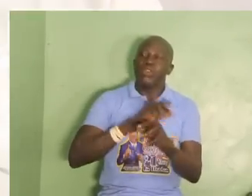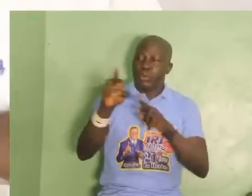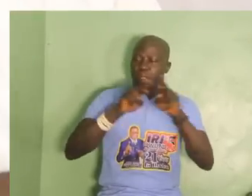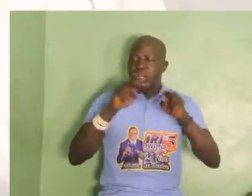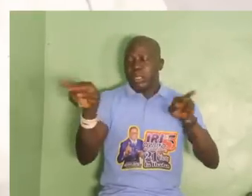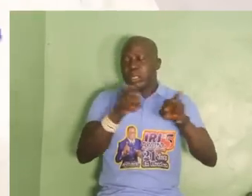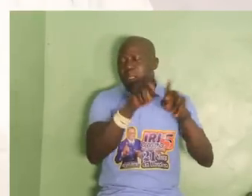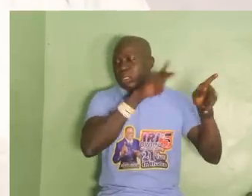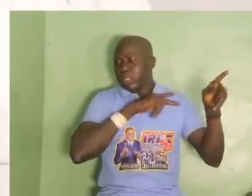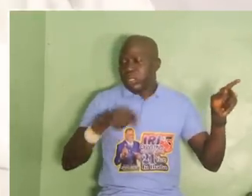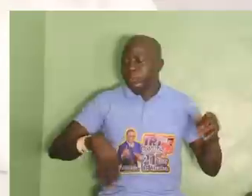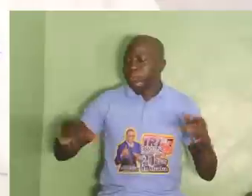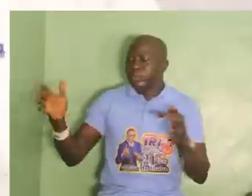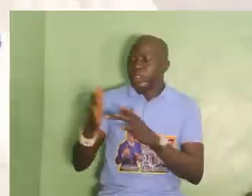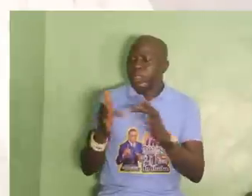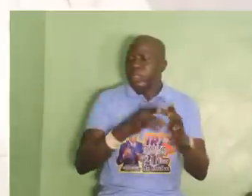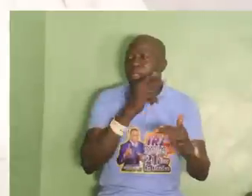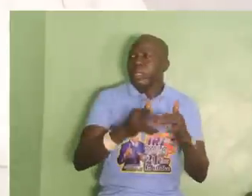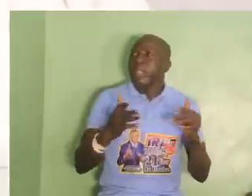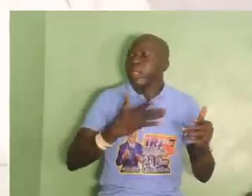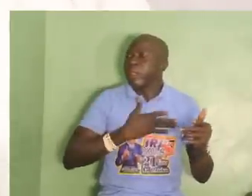solid.